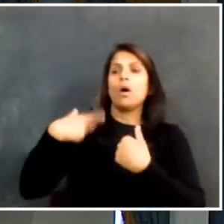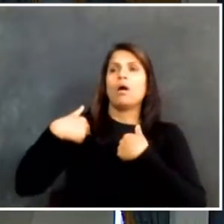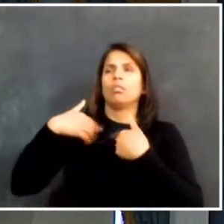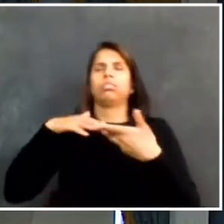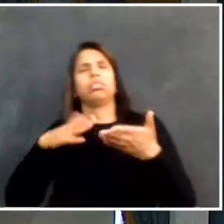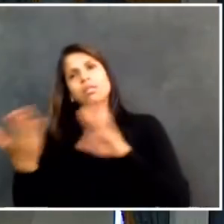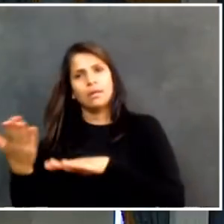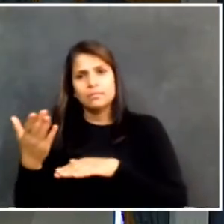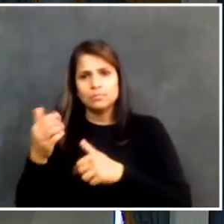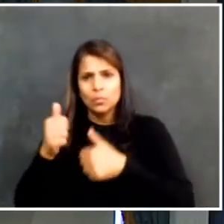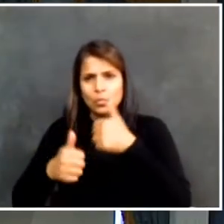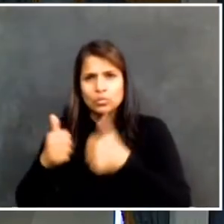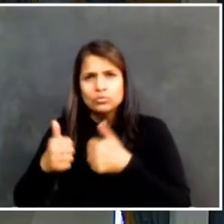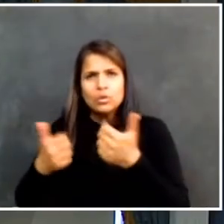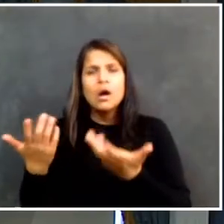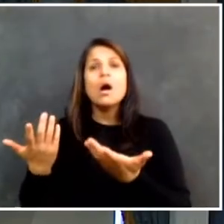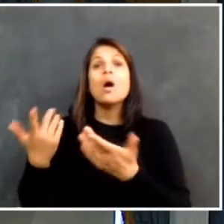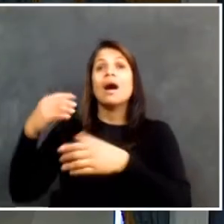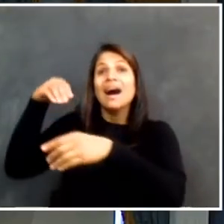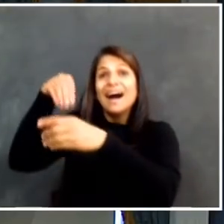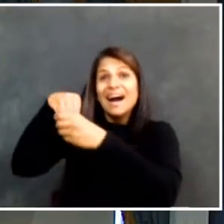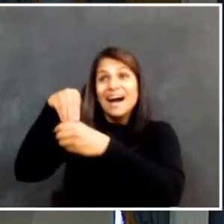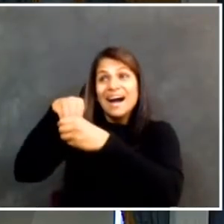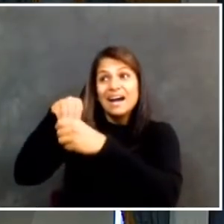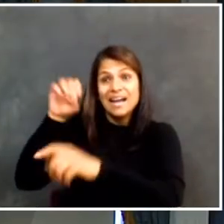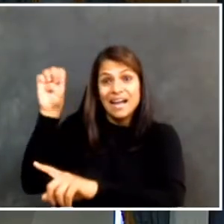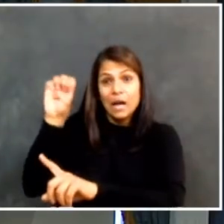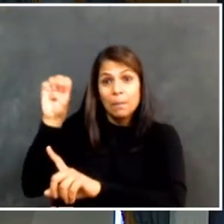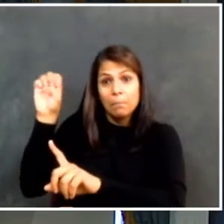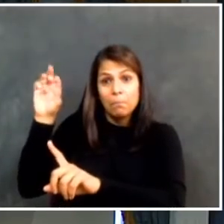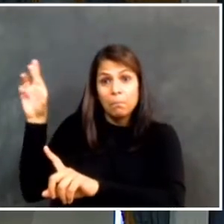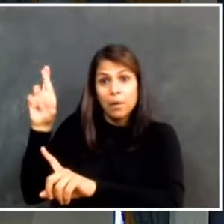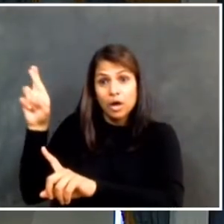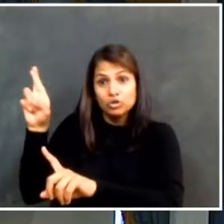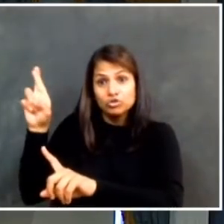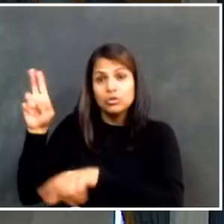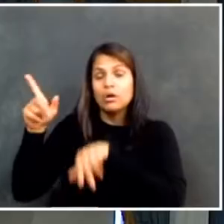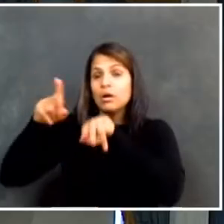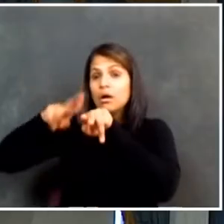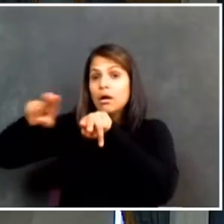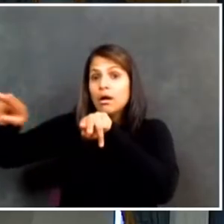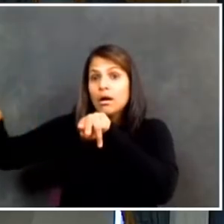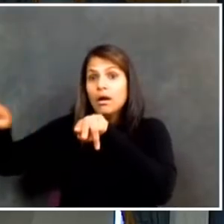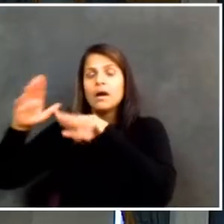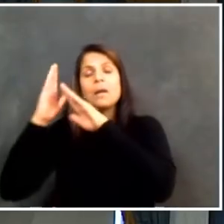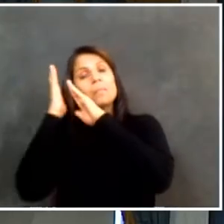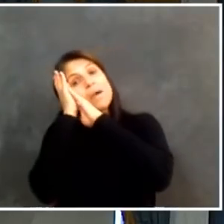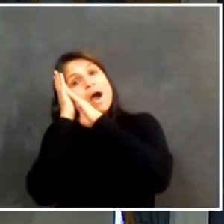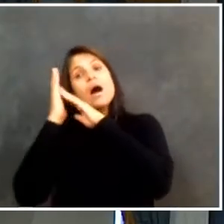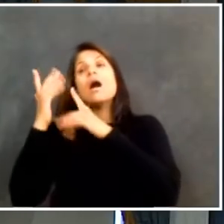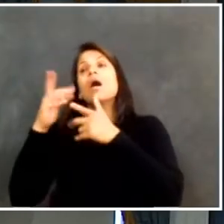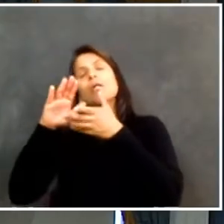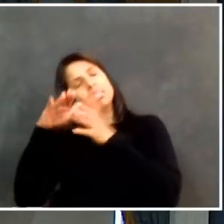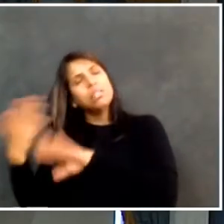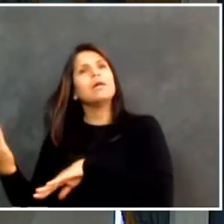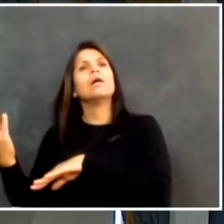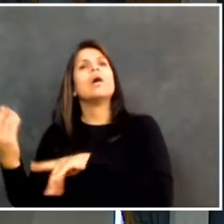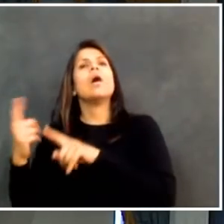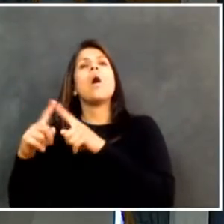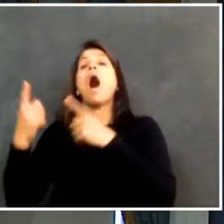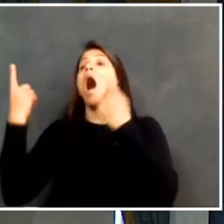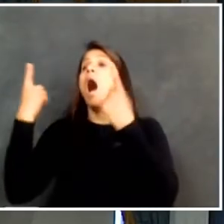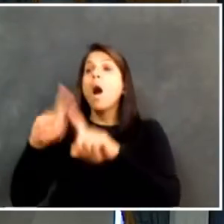but still are not actually getting a test because of the lack of testing? I'm going to start with just a very simple